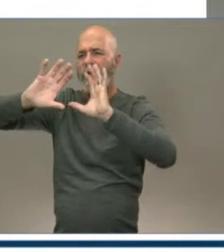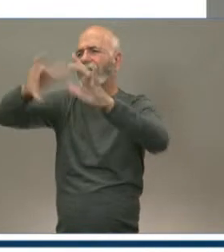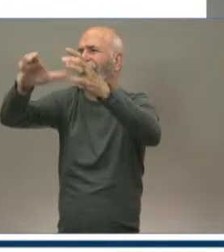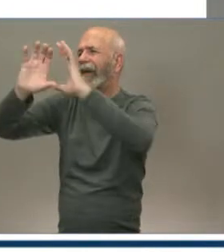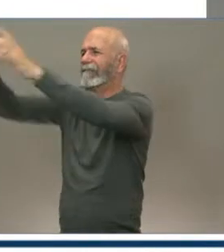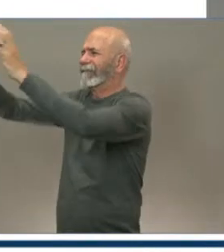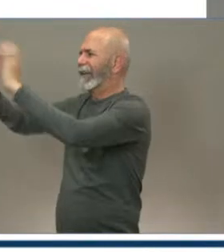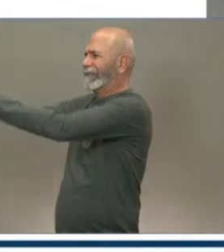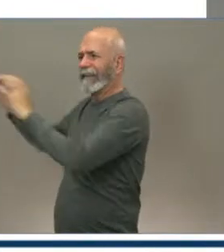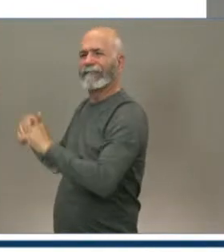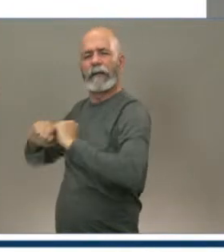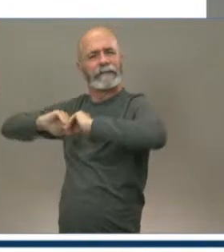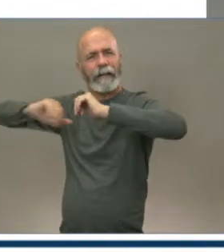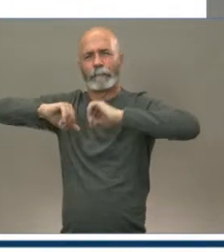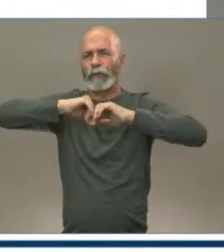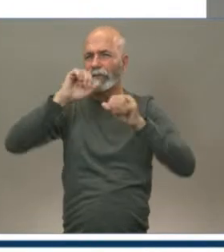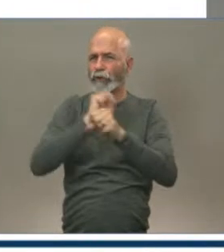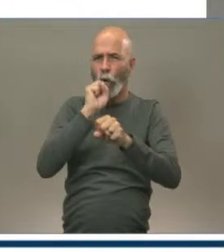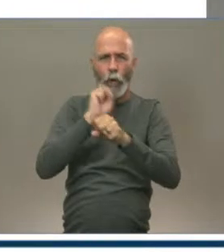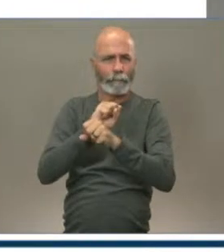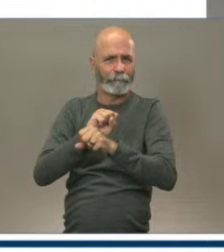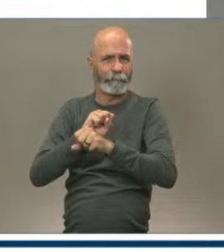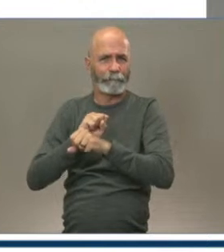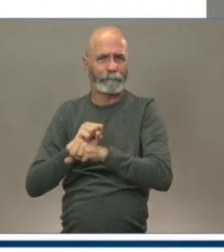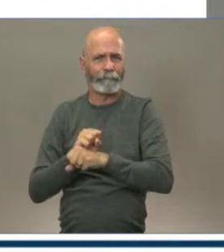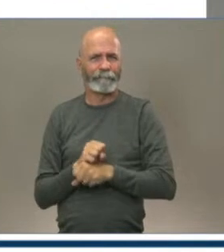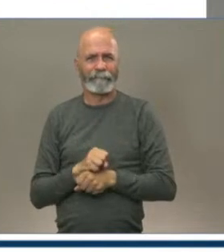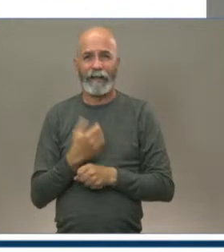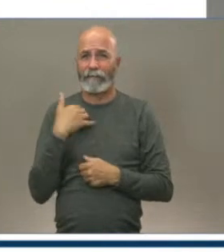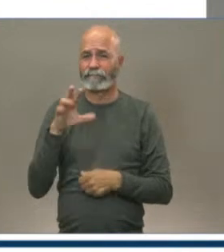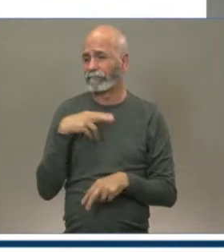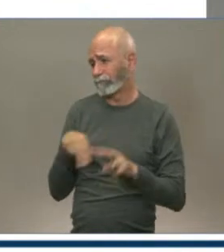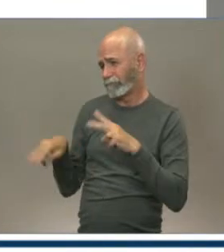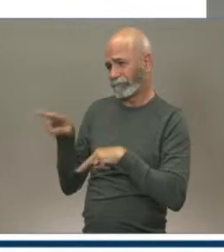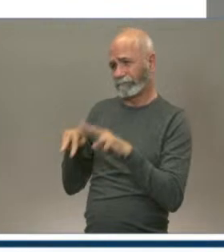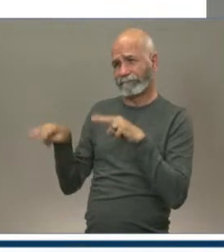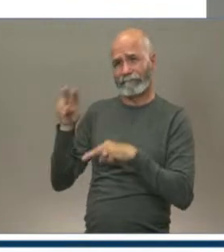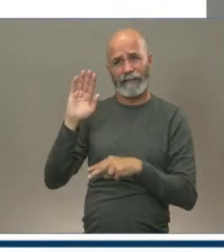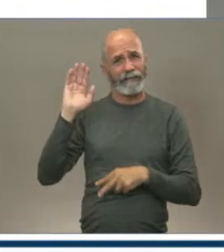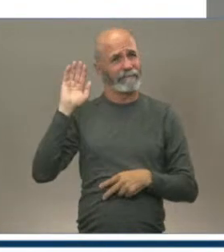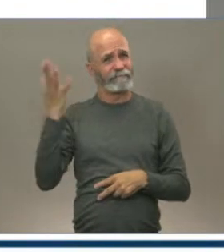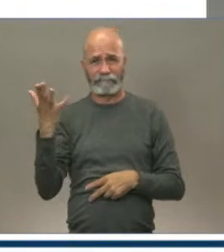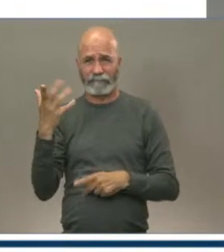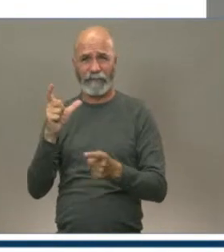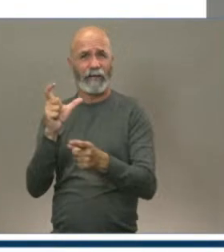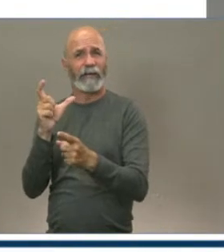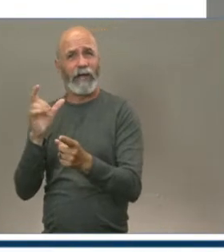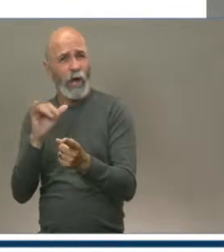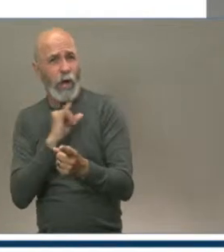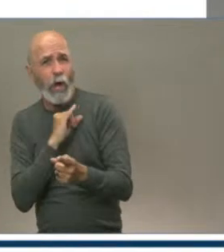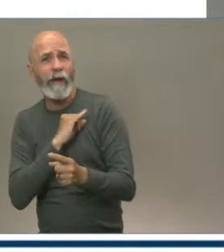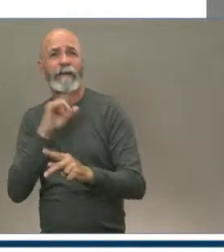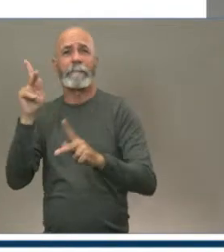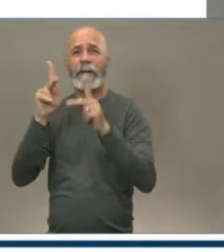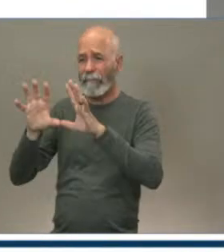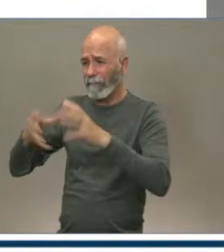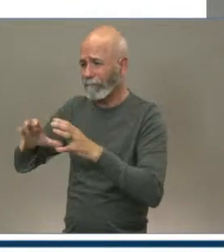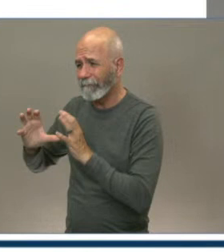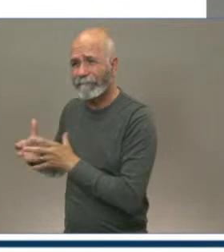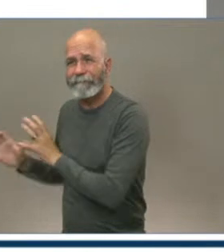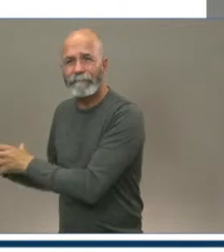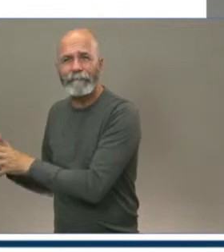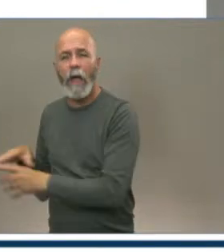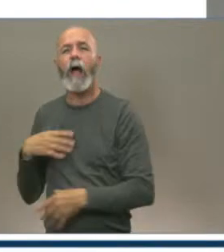different areas. We're working very closely with Irving on that. There's one portion on one